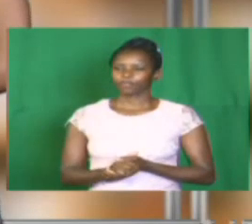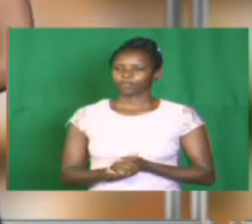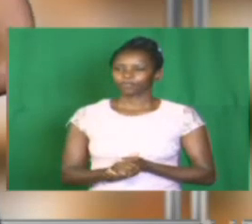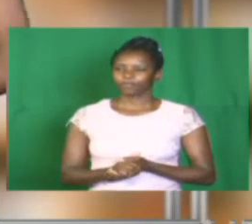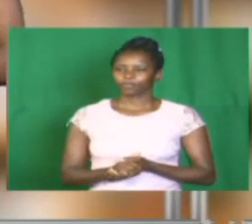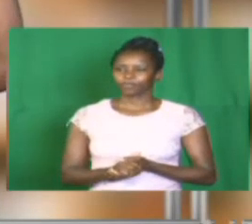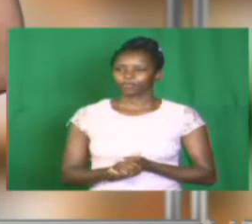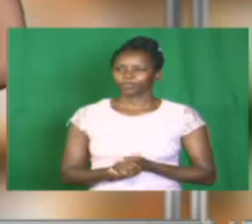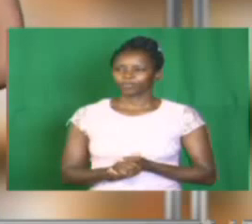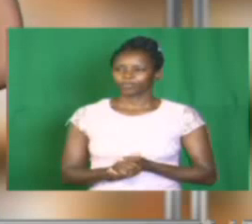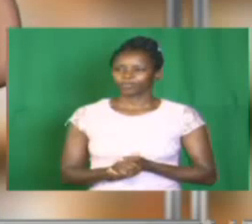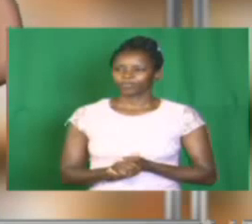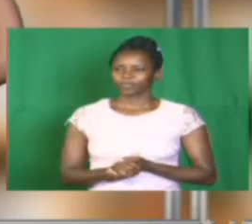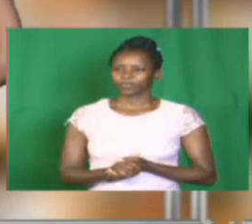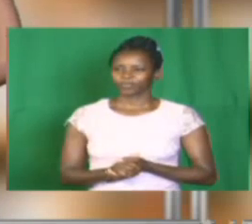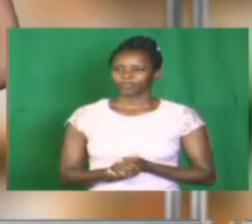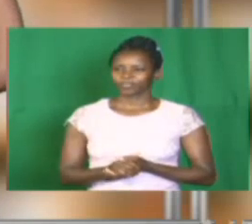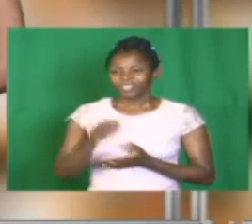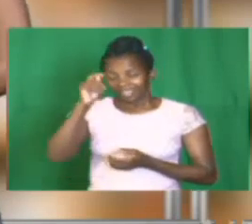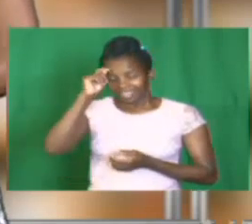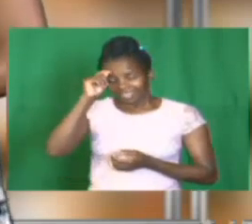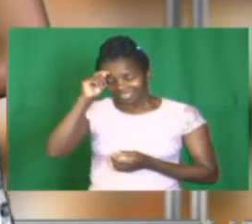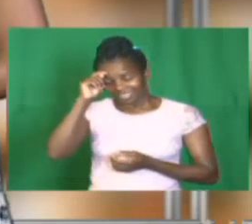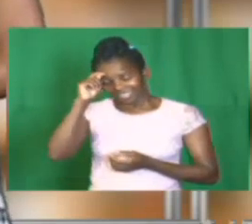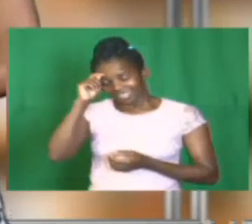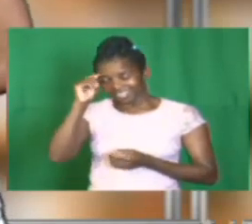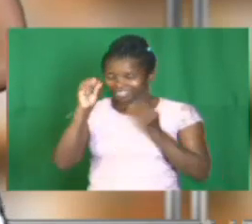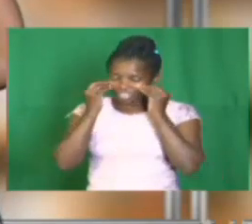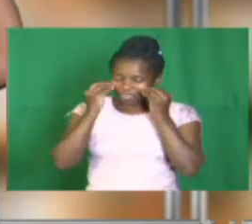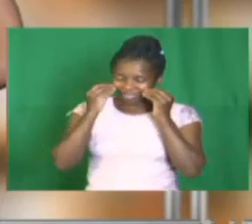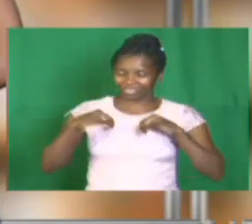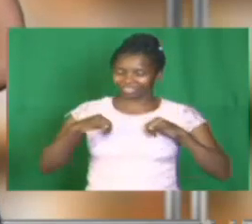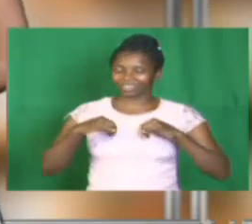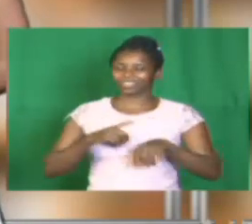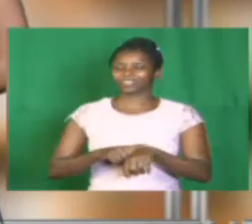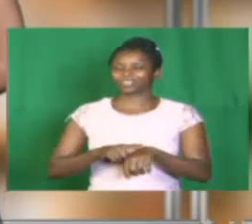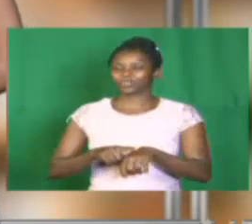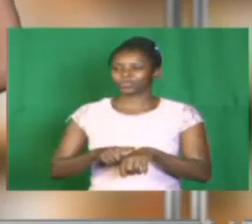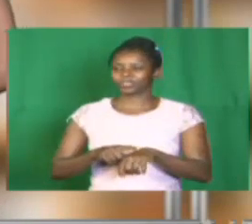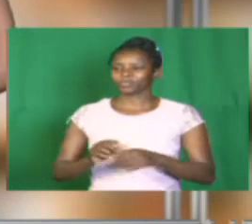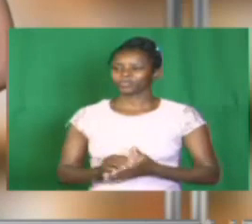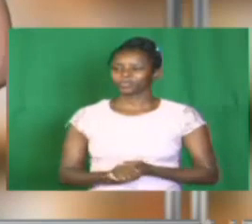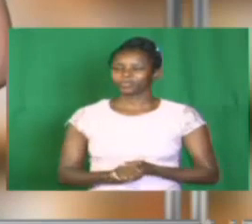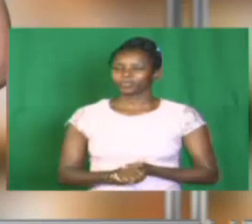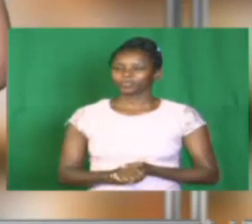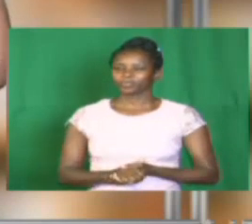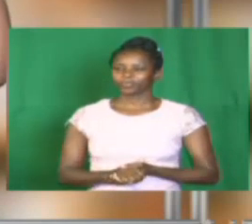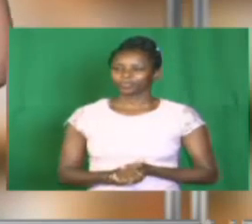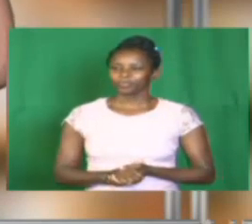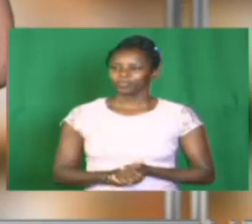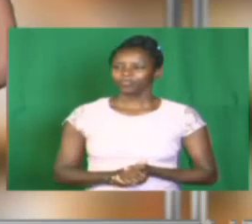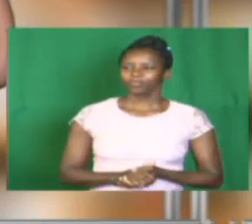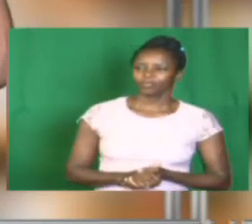Nogwazi, you got to get ready for the Siswati. I told you yesterday, I'm always ready. Okay. Just to remind our viewers that we are live